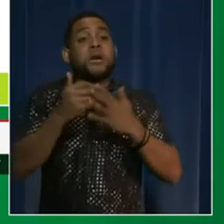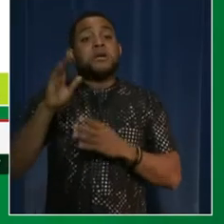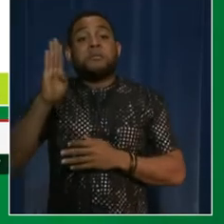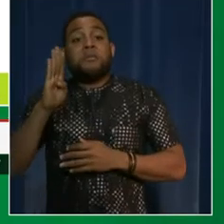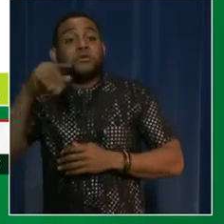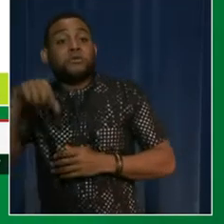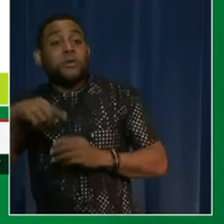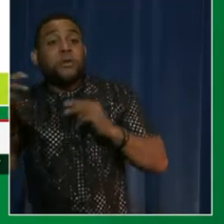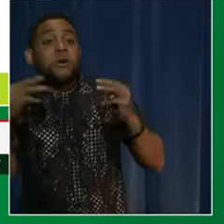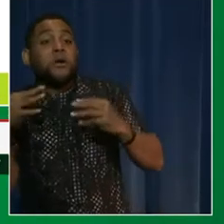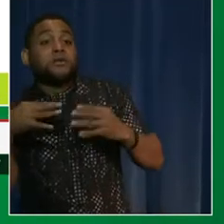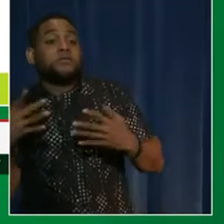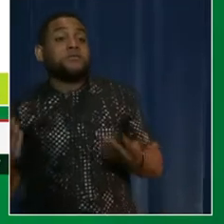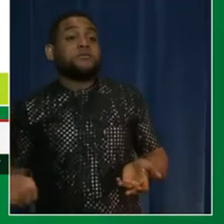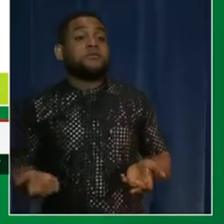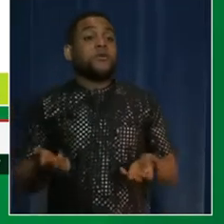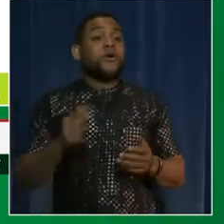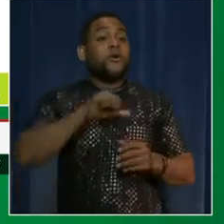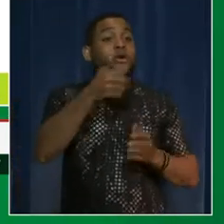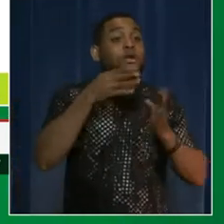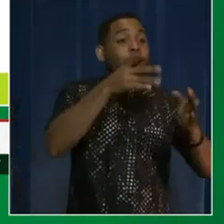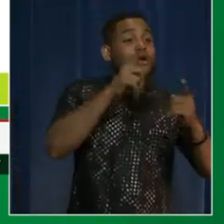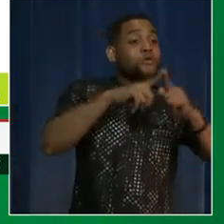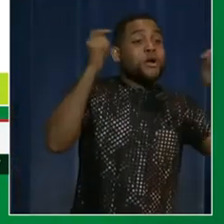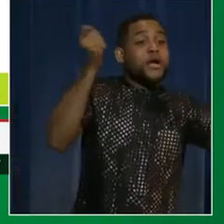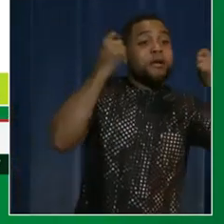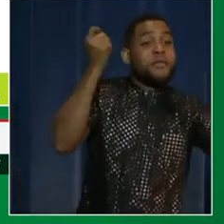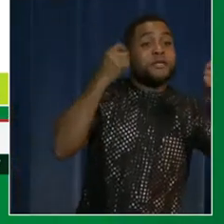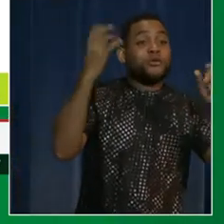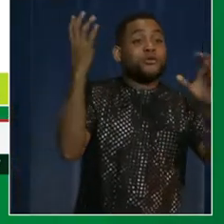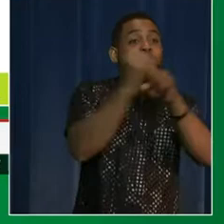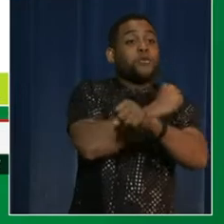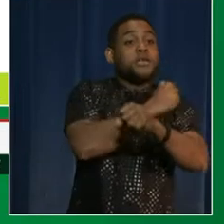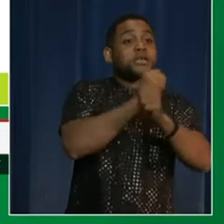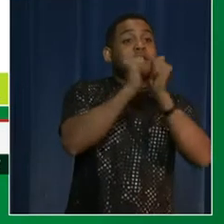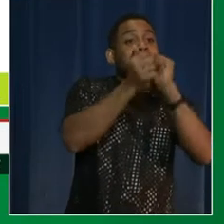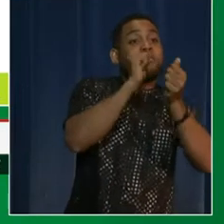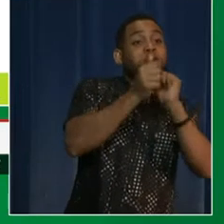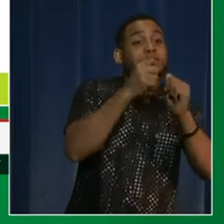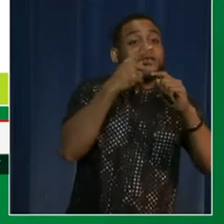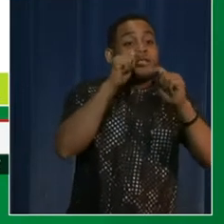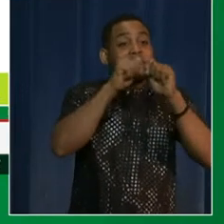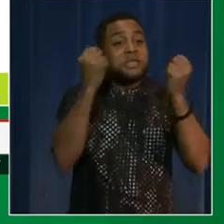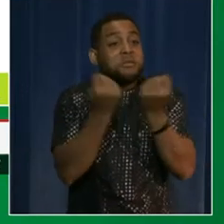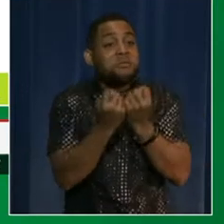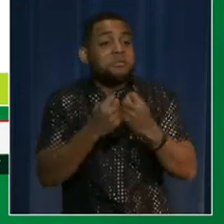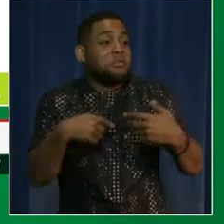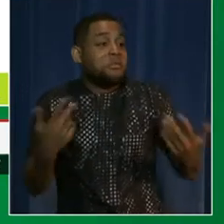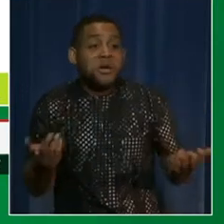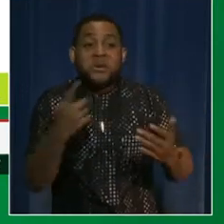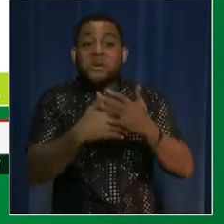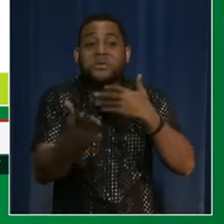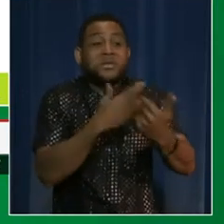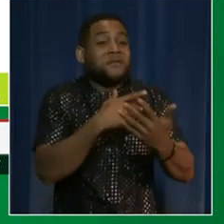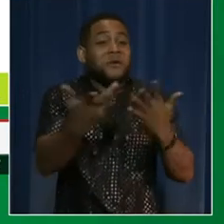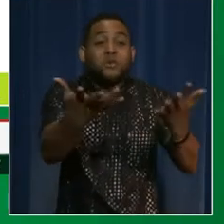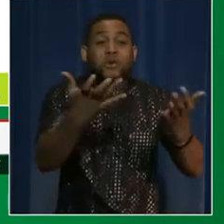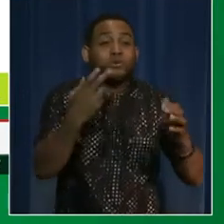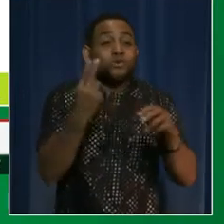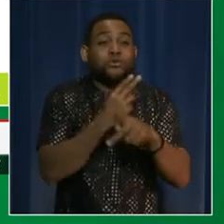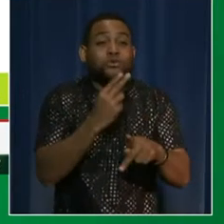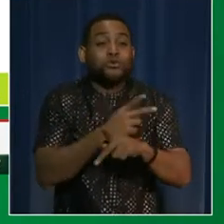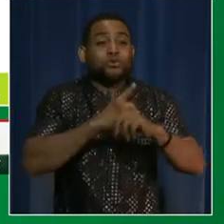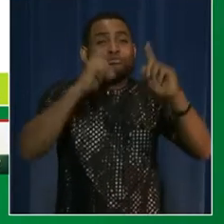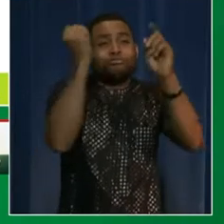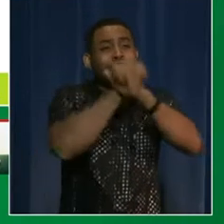whether it's ways that we can celebrate winning sports teams, we can reimagine how that avenue